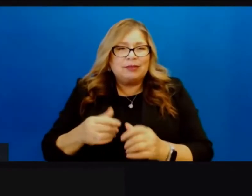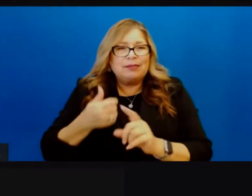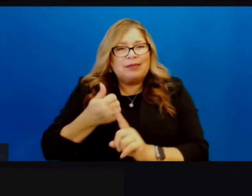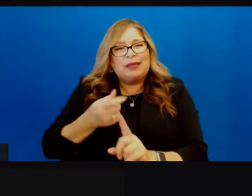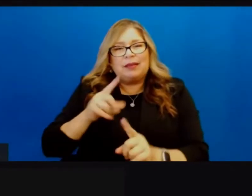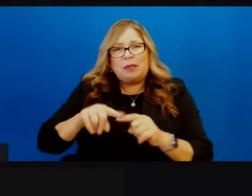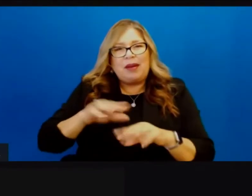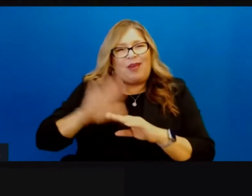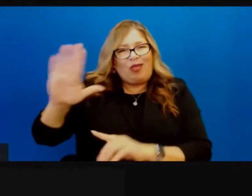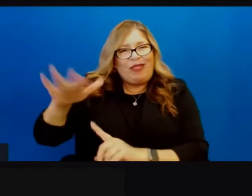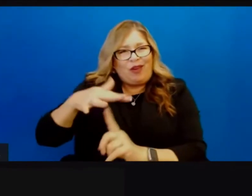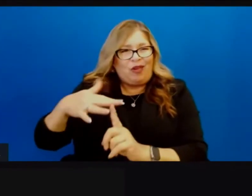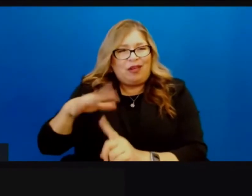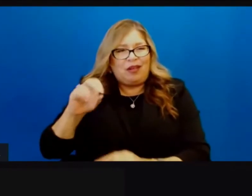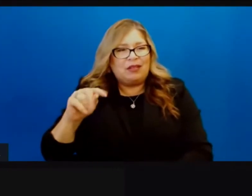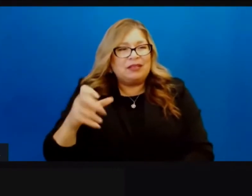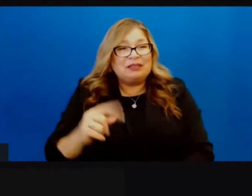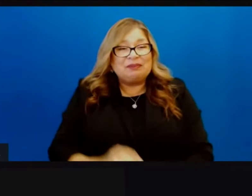before.